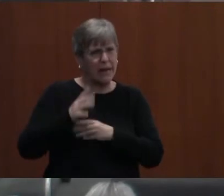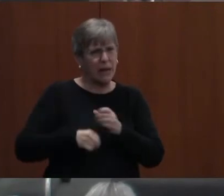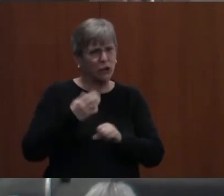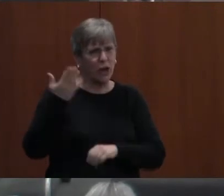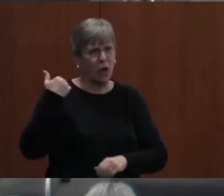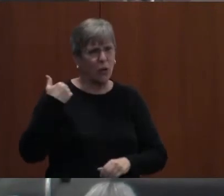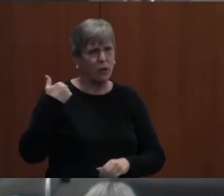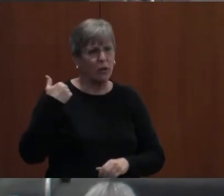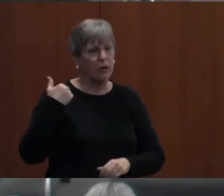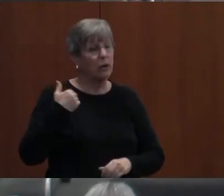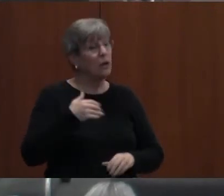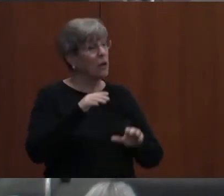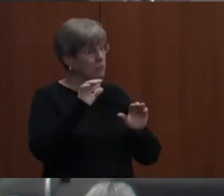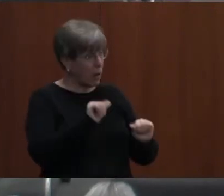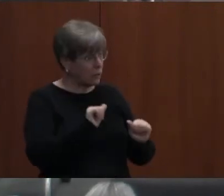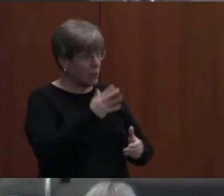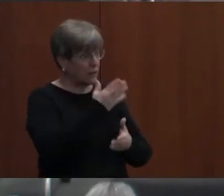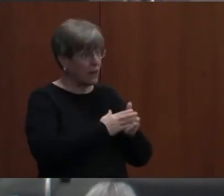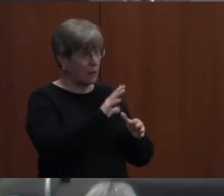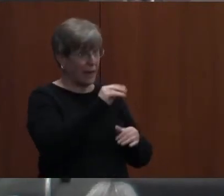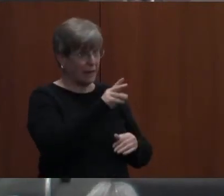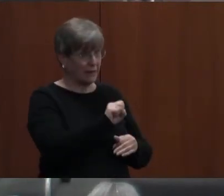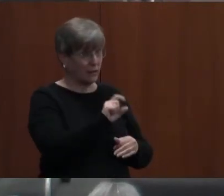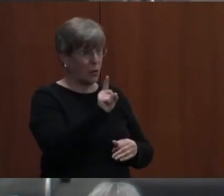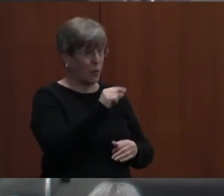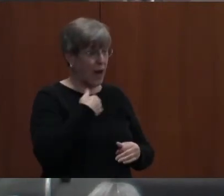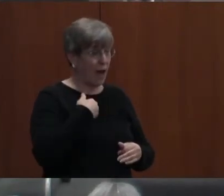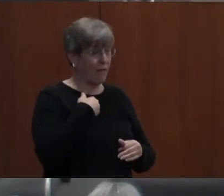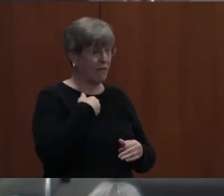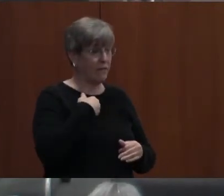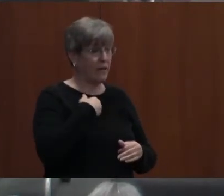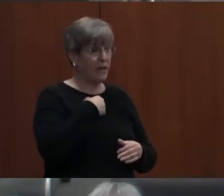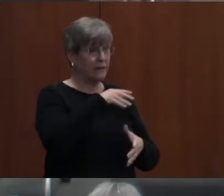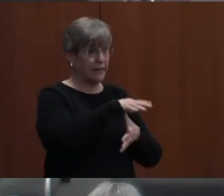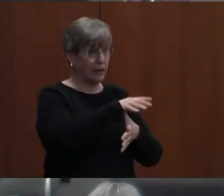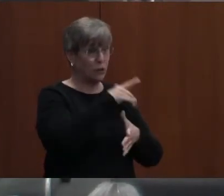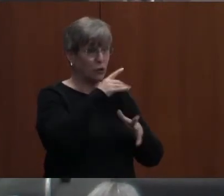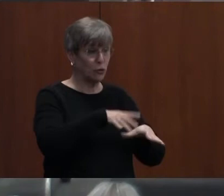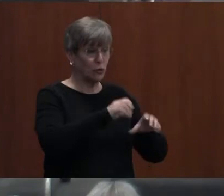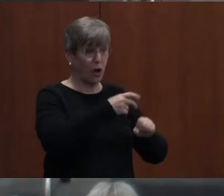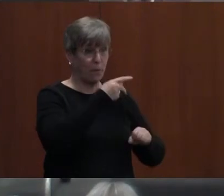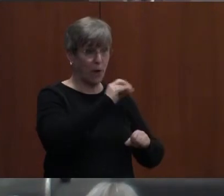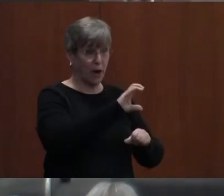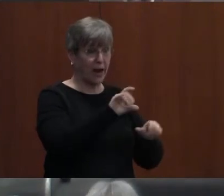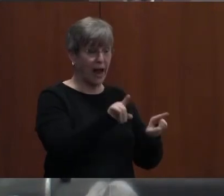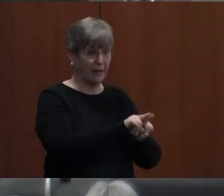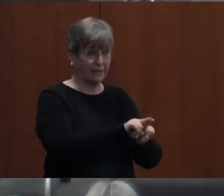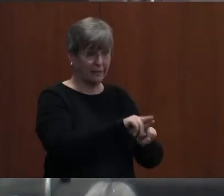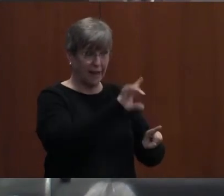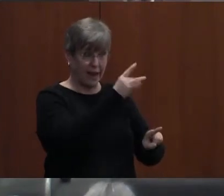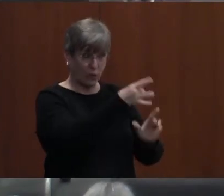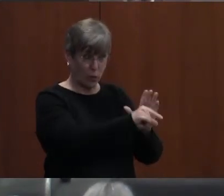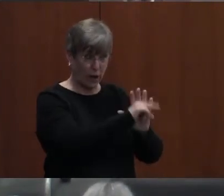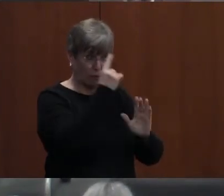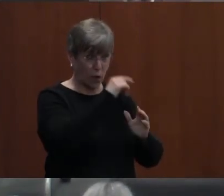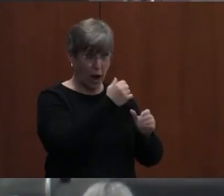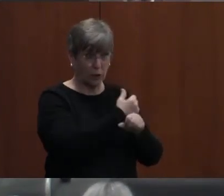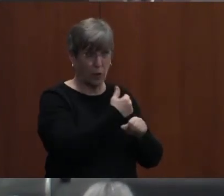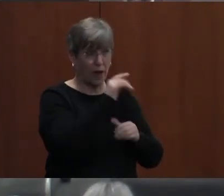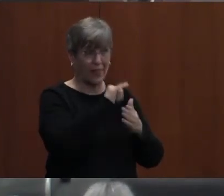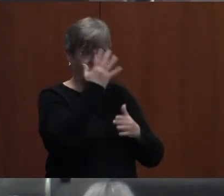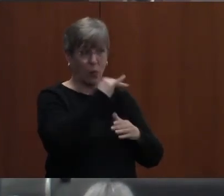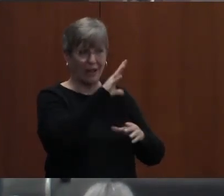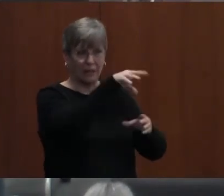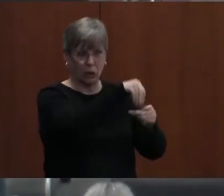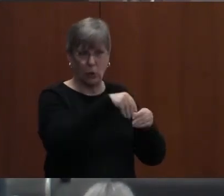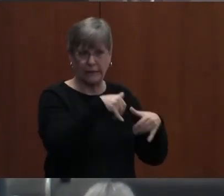be very, there could be some cases where we had some seniors that would have taken PARC as an 8th grade for algebra. So that's why it's